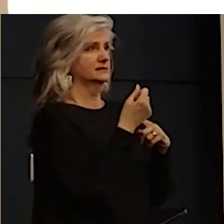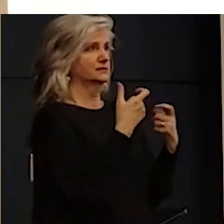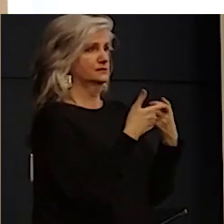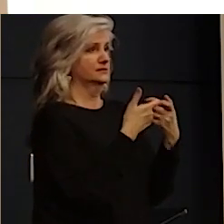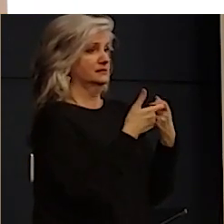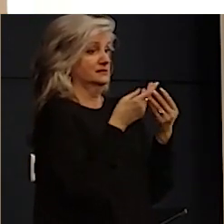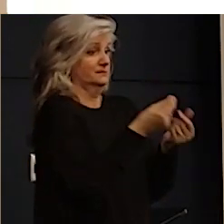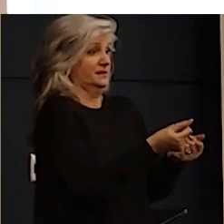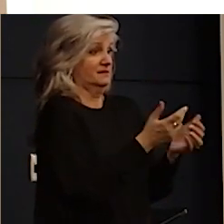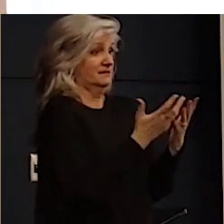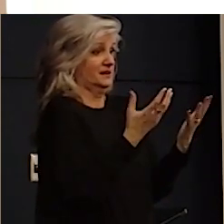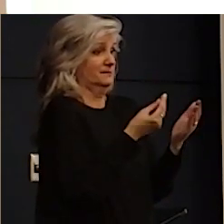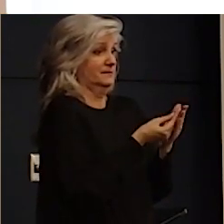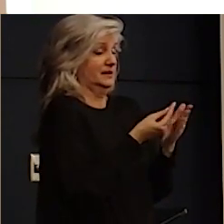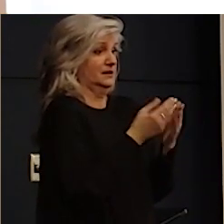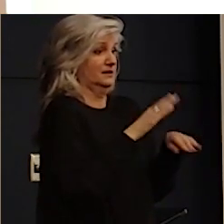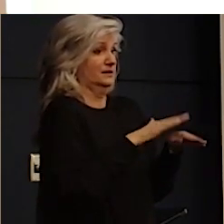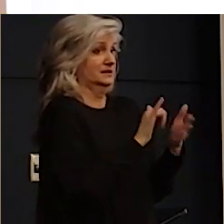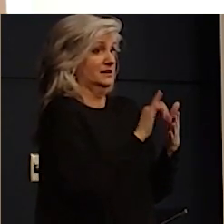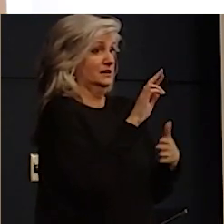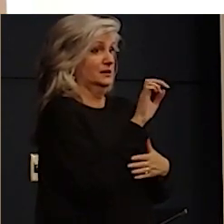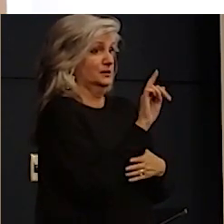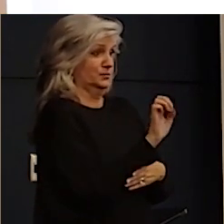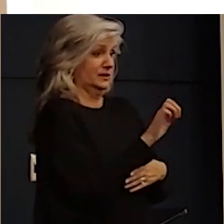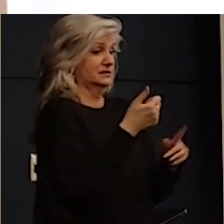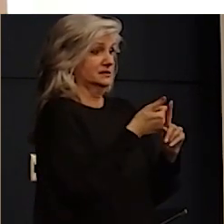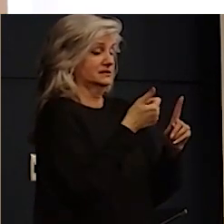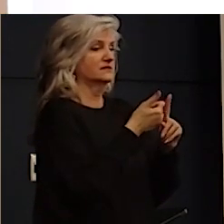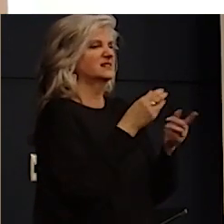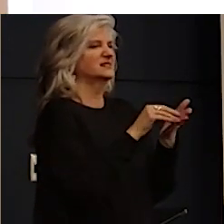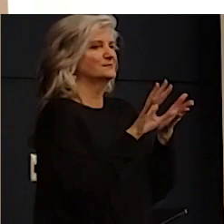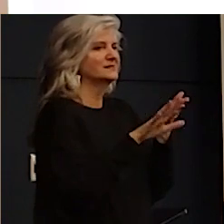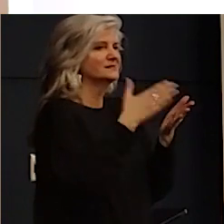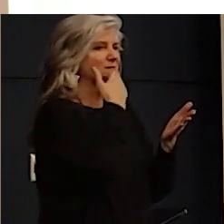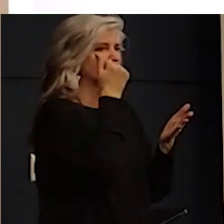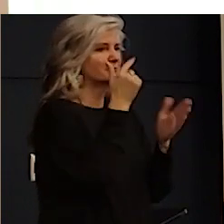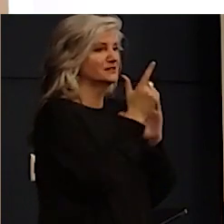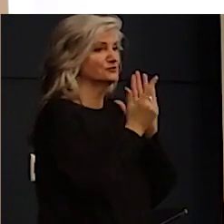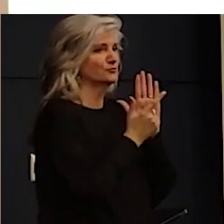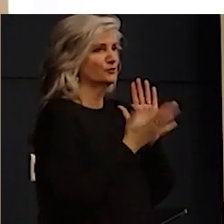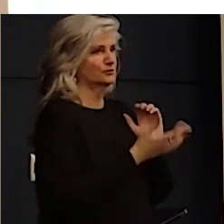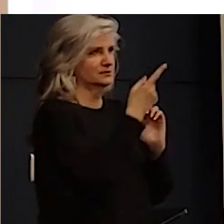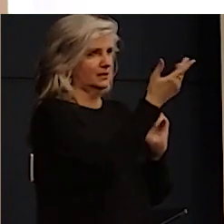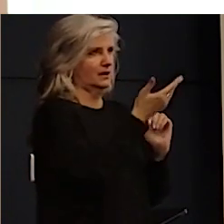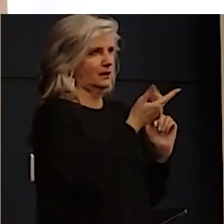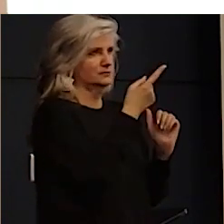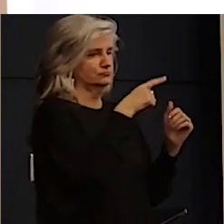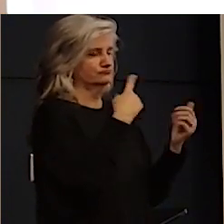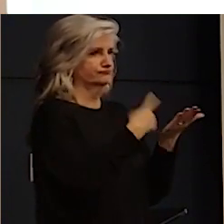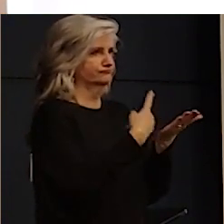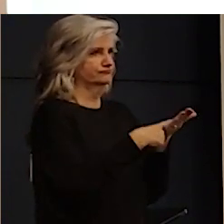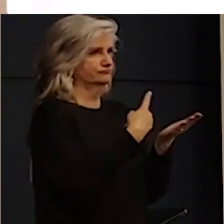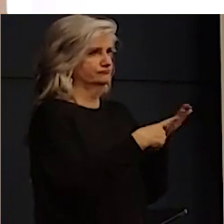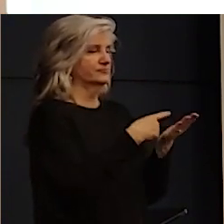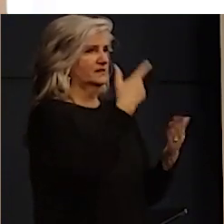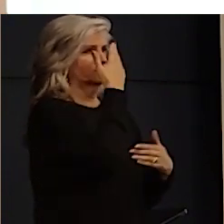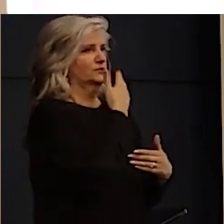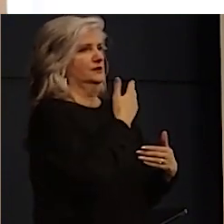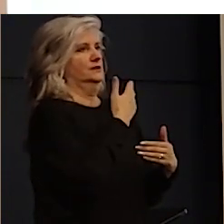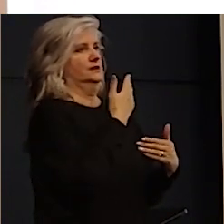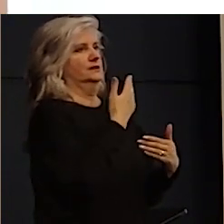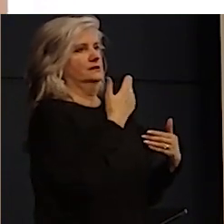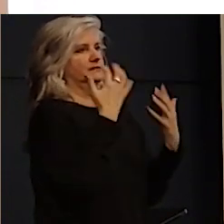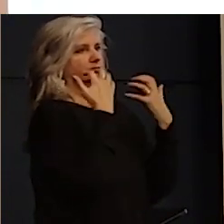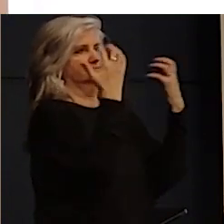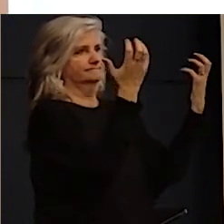all this money on a rate case itself. They hire some of the most expensive and best lawyers to argue in front of the commission on their behalf. They go